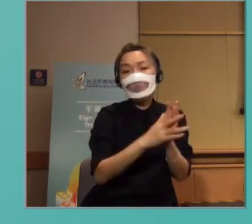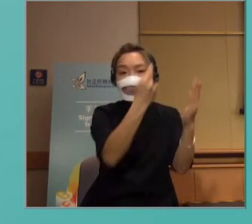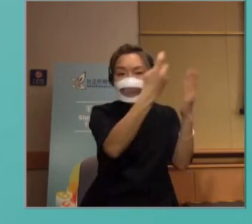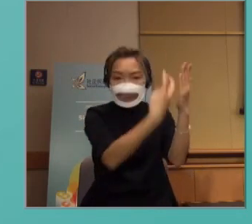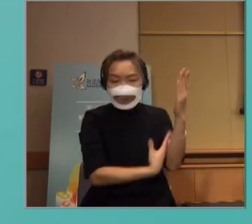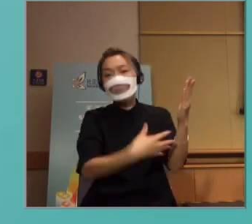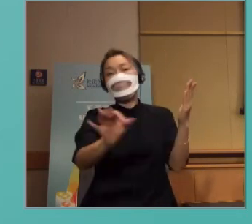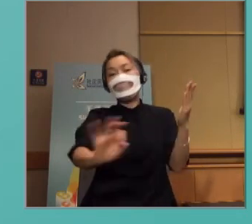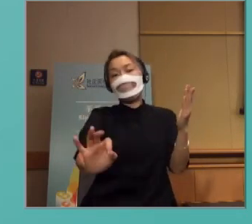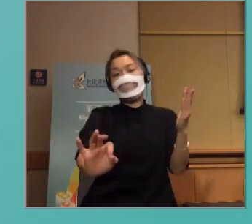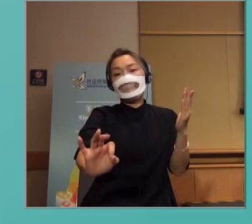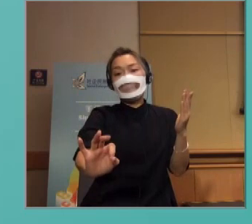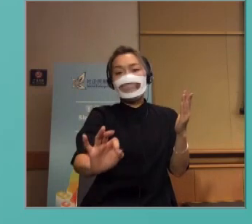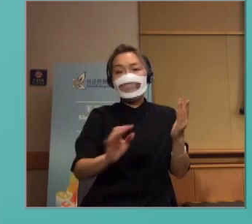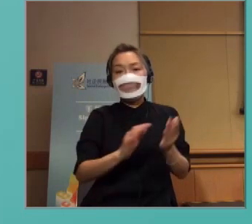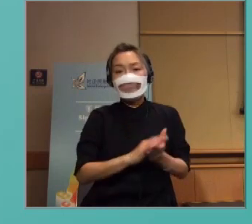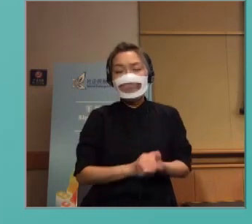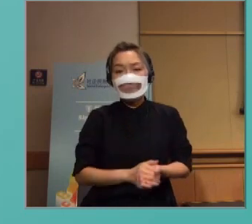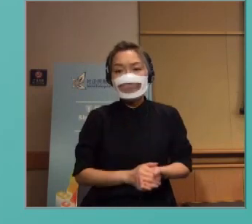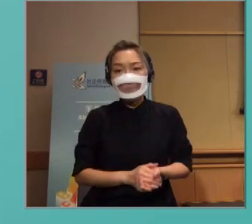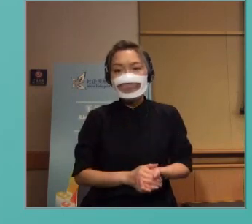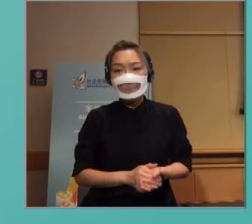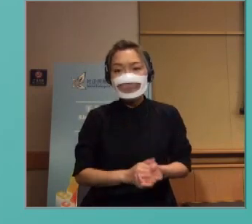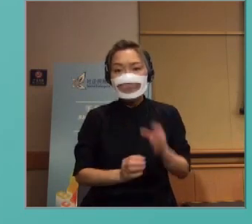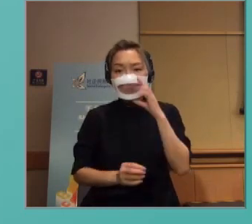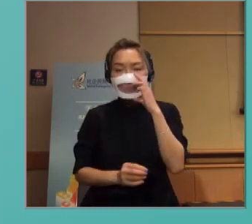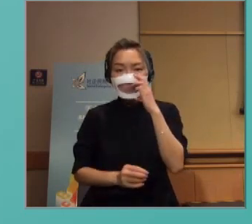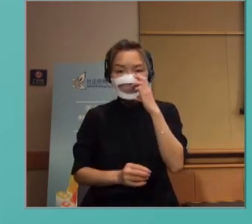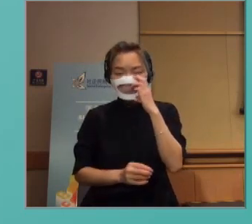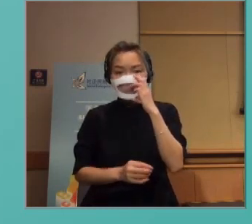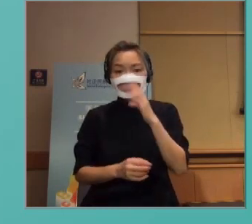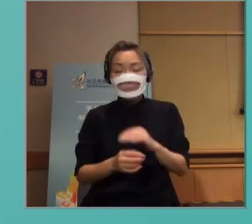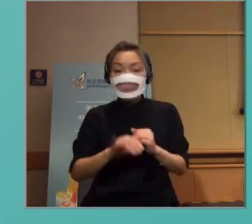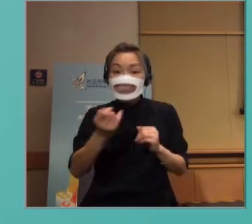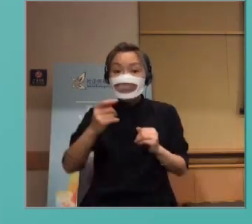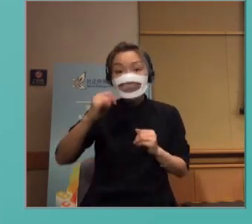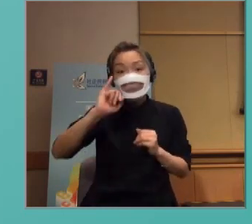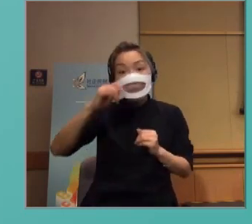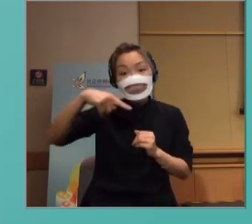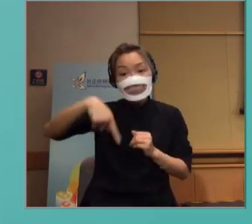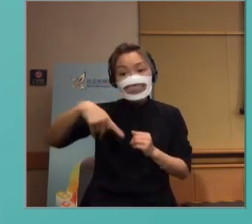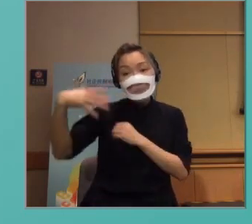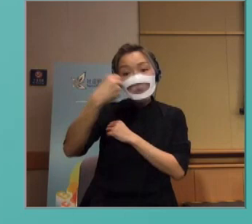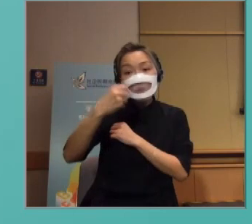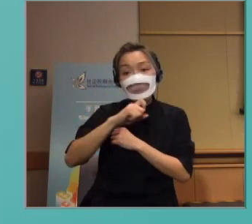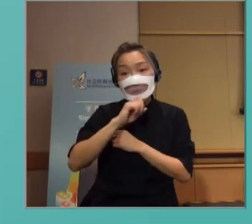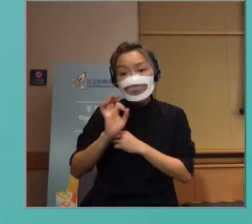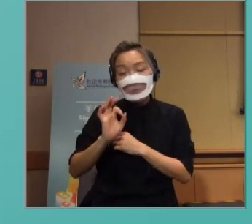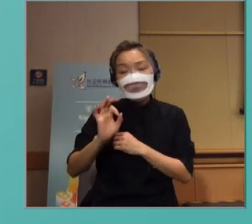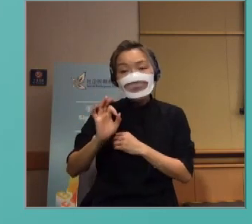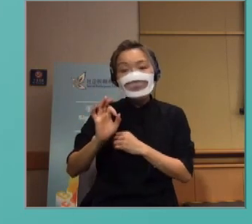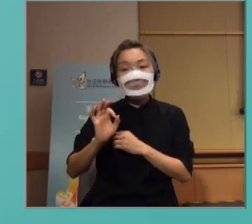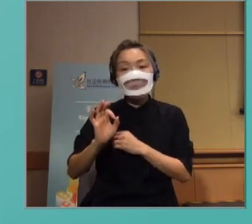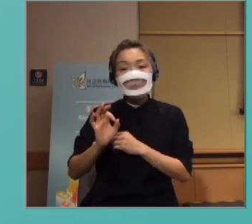of Bored Apes can have the IP rights associated with their Bored Apes. And and they did it by implementing it in